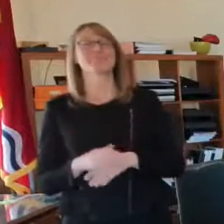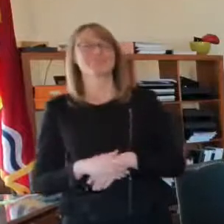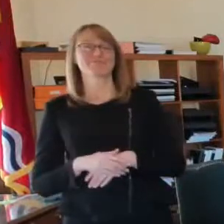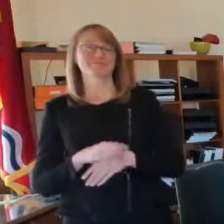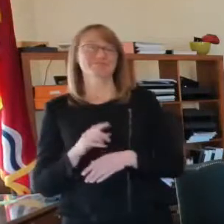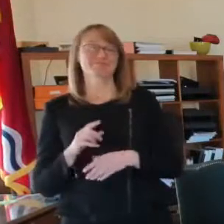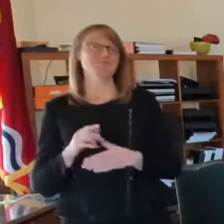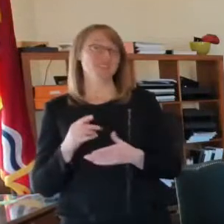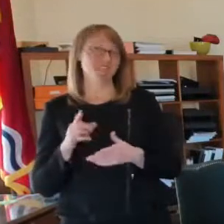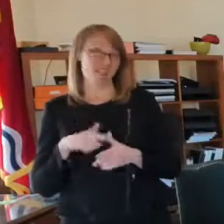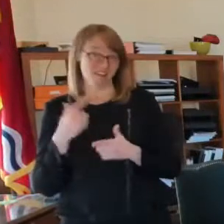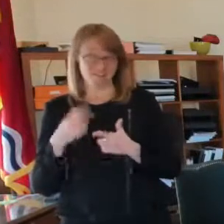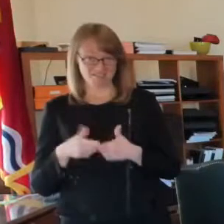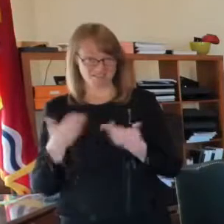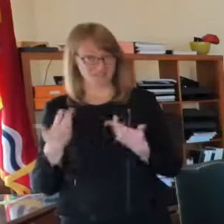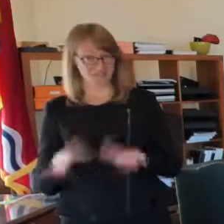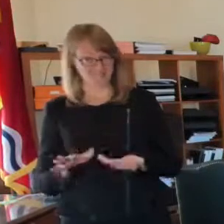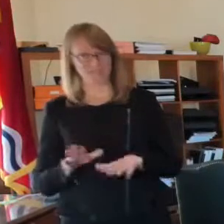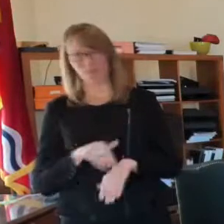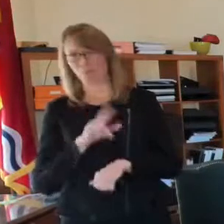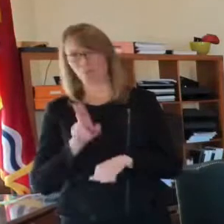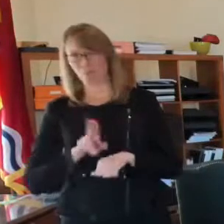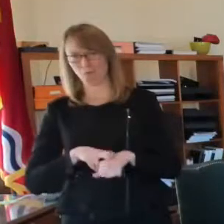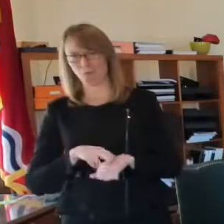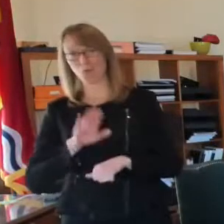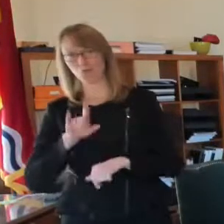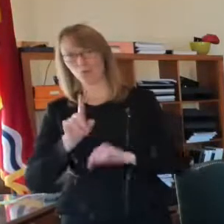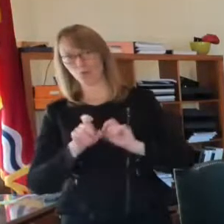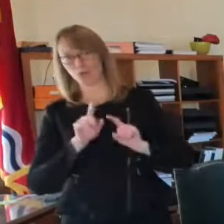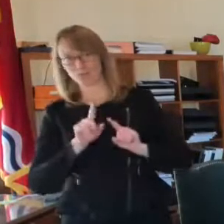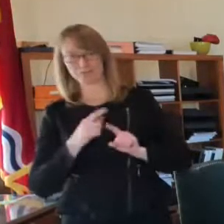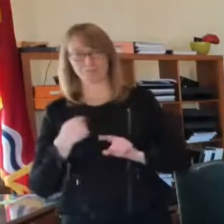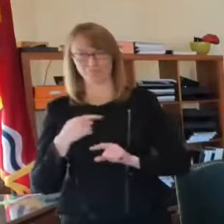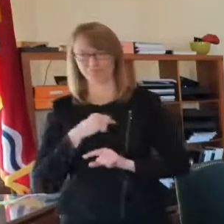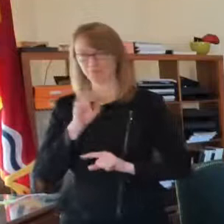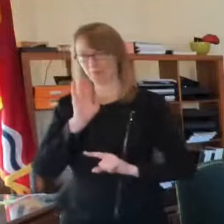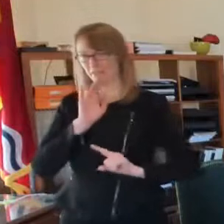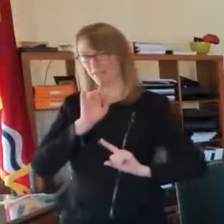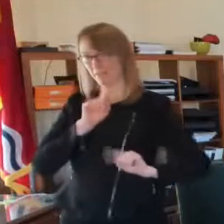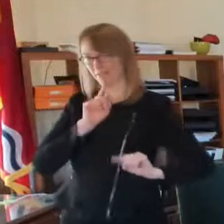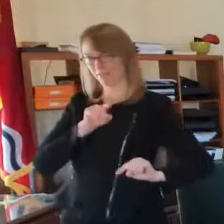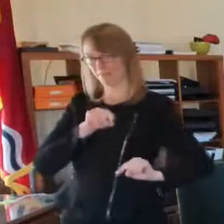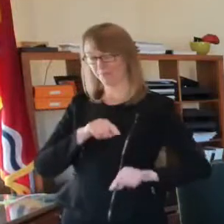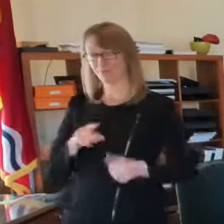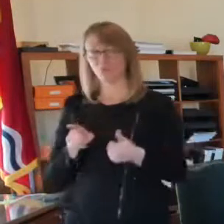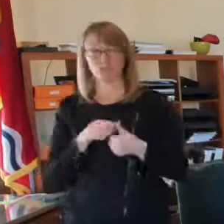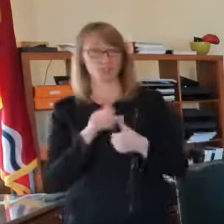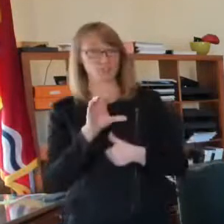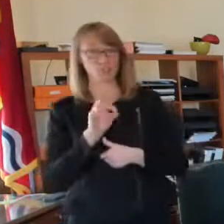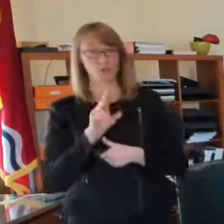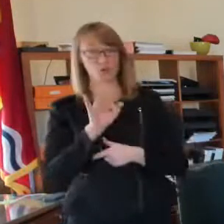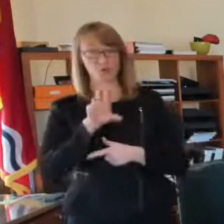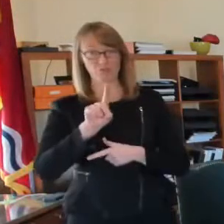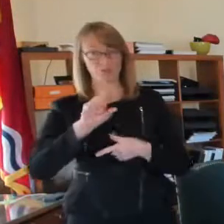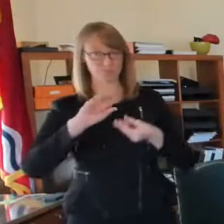we're going to take your questions. First up, of course, is COVID numbers.